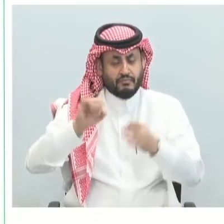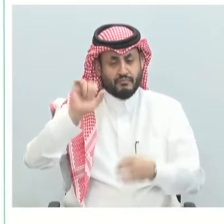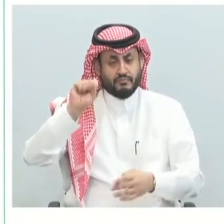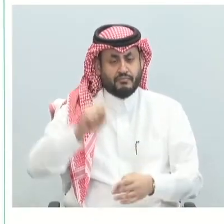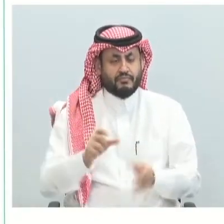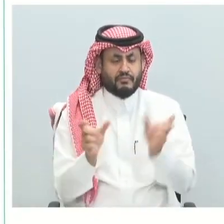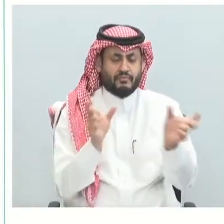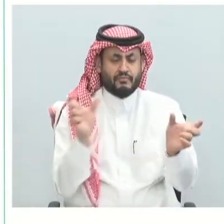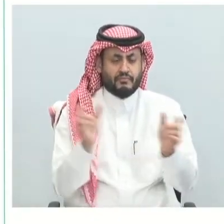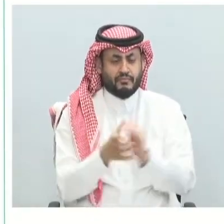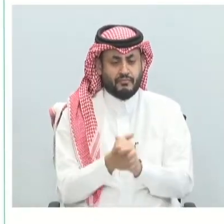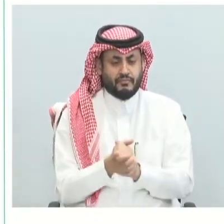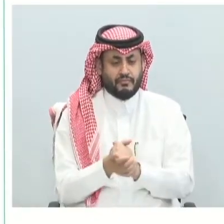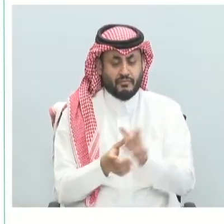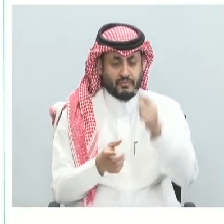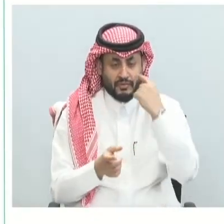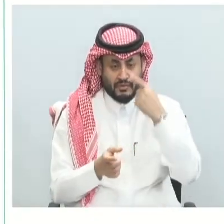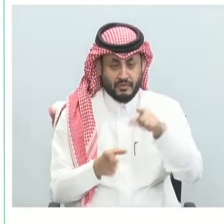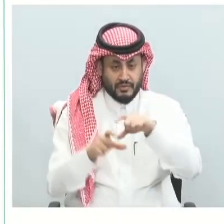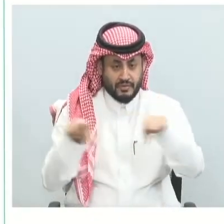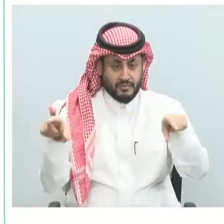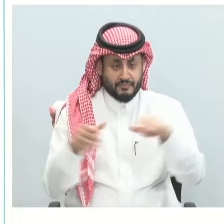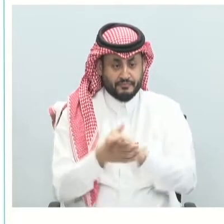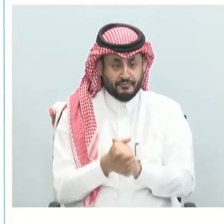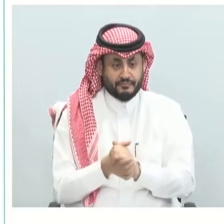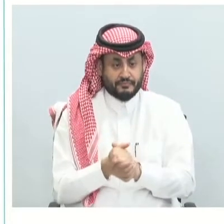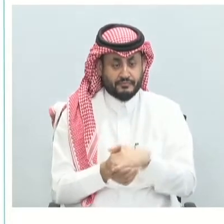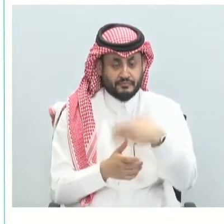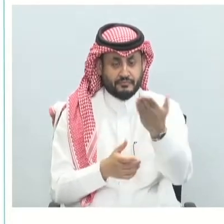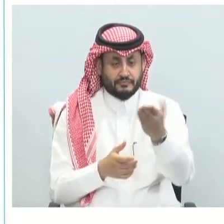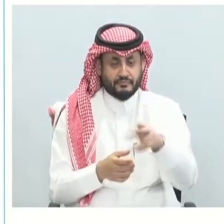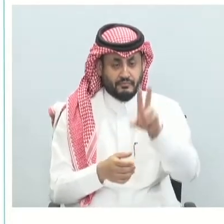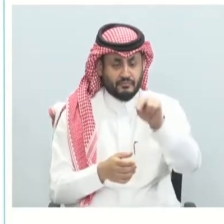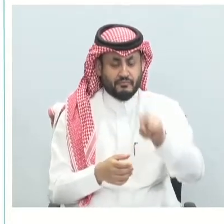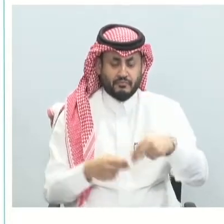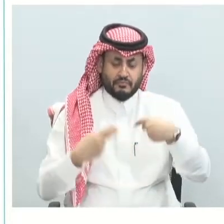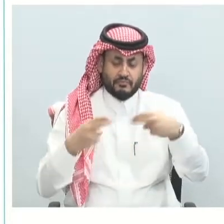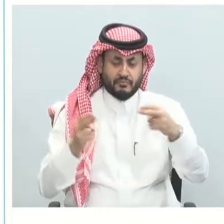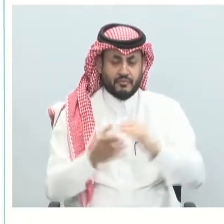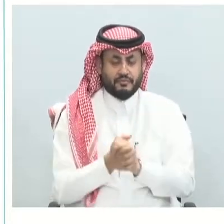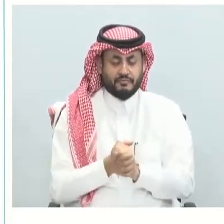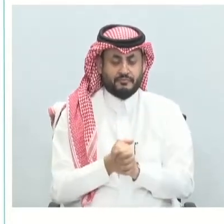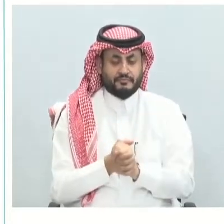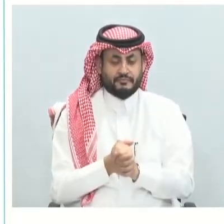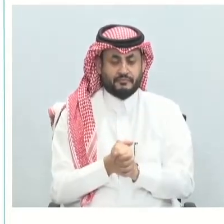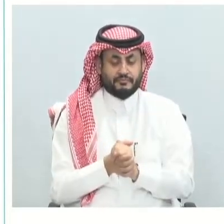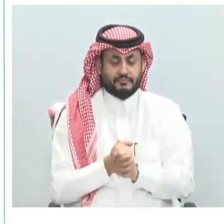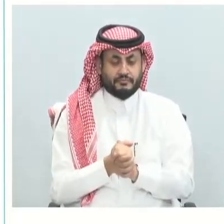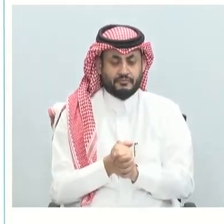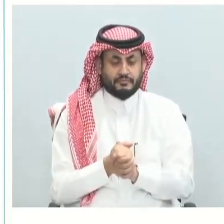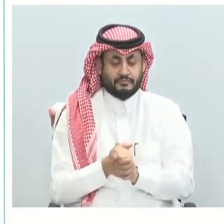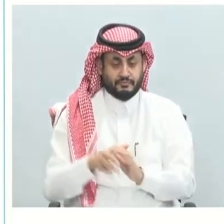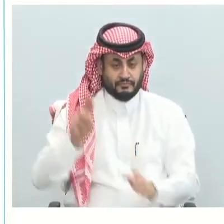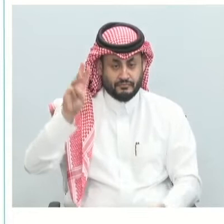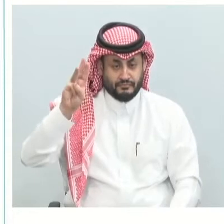can say, who's wearing blue today? And you can say, who is wearing blue today? Okay, so we